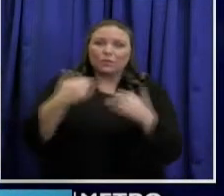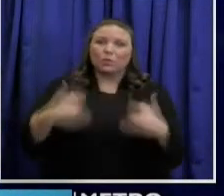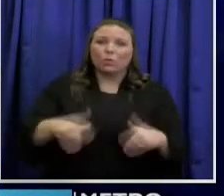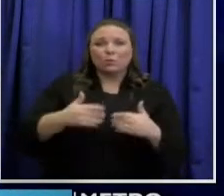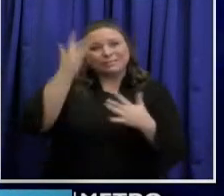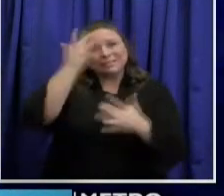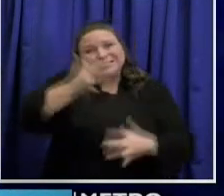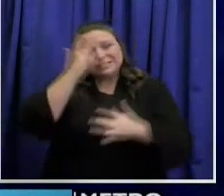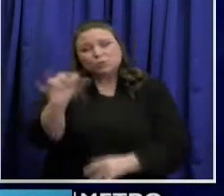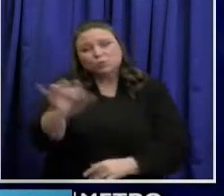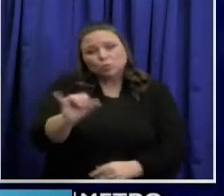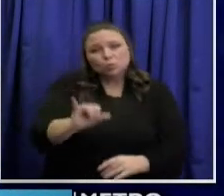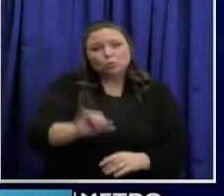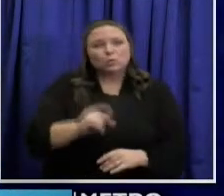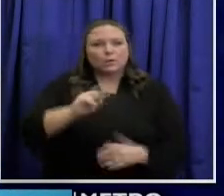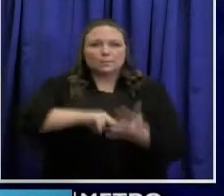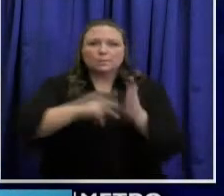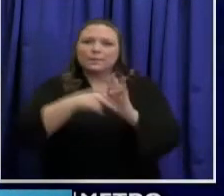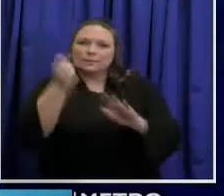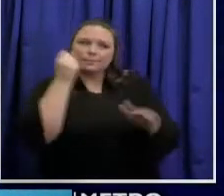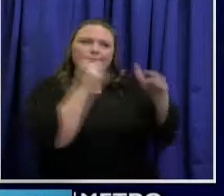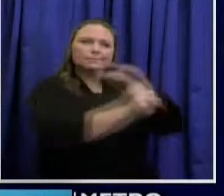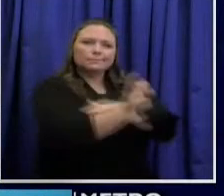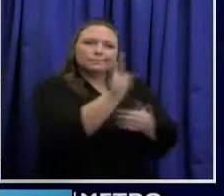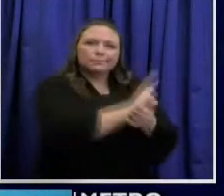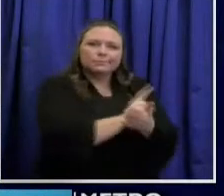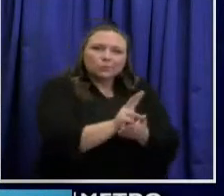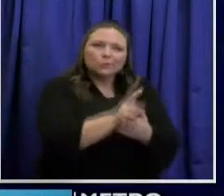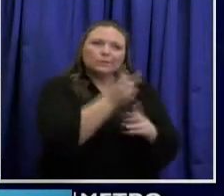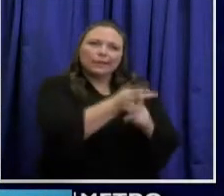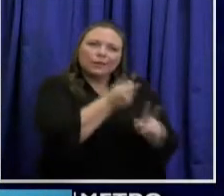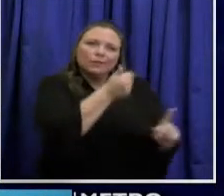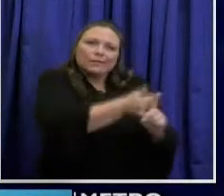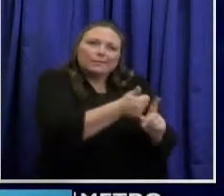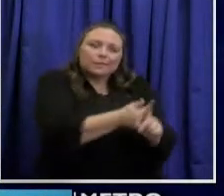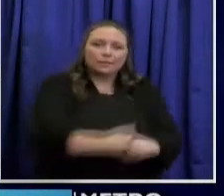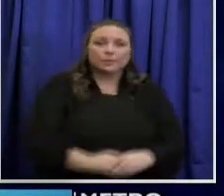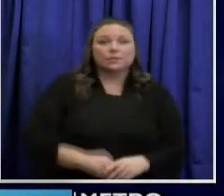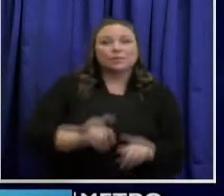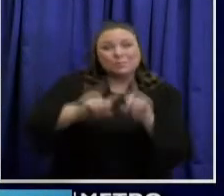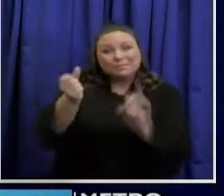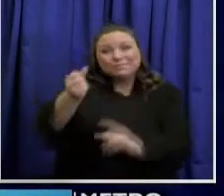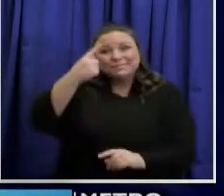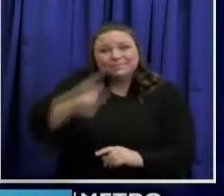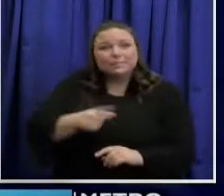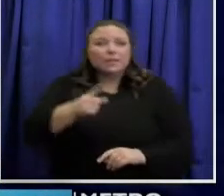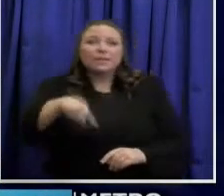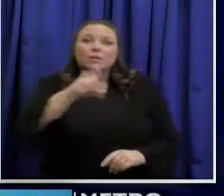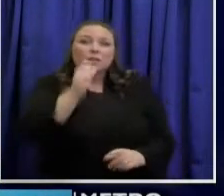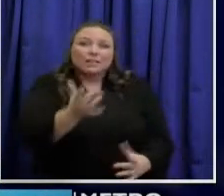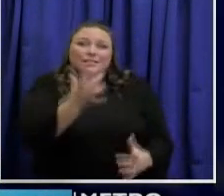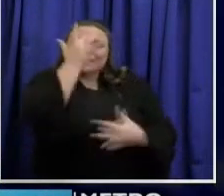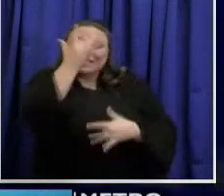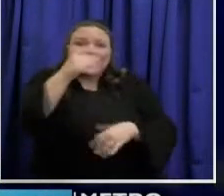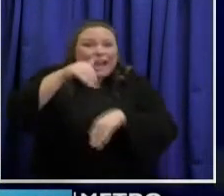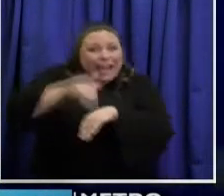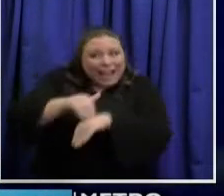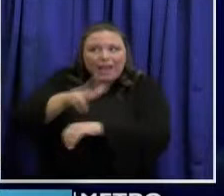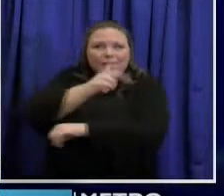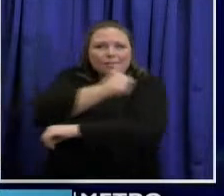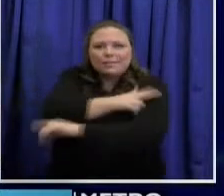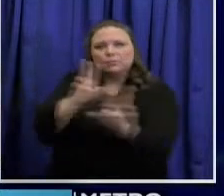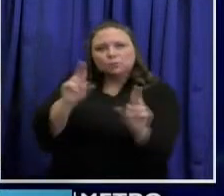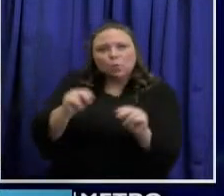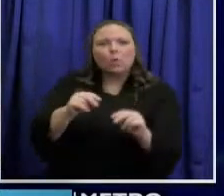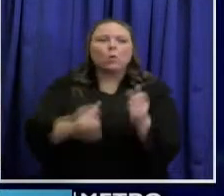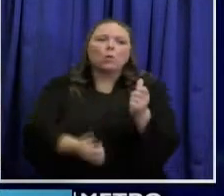also getting infected, and they have to isolate and take care of themselves. But here's the kicker. They're not getting infected in the hospitals. In fact, hospitals,